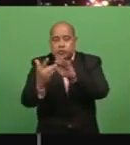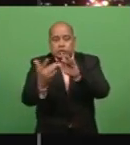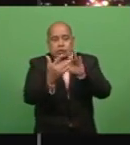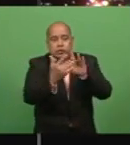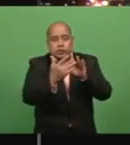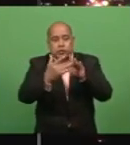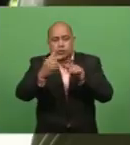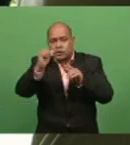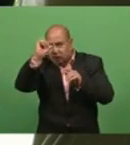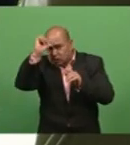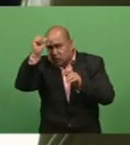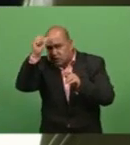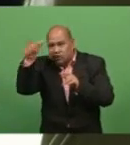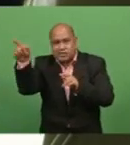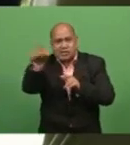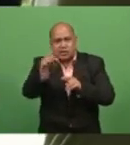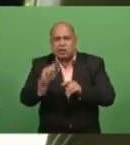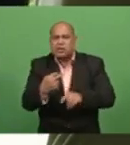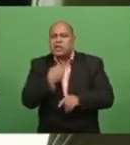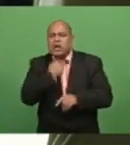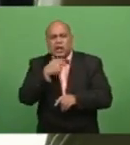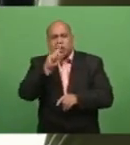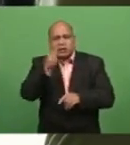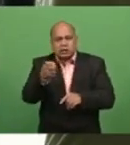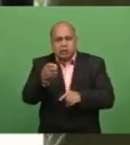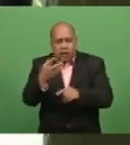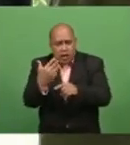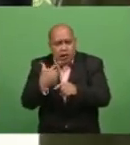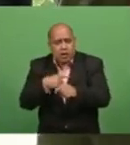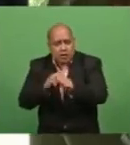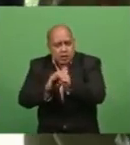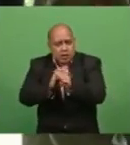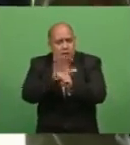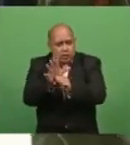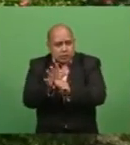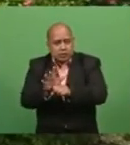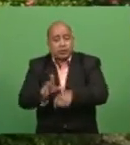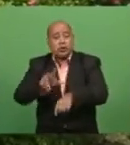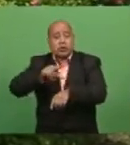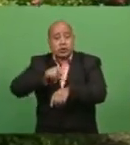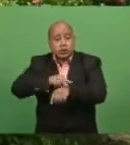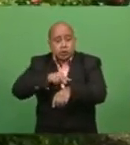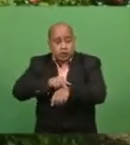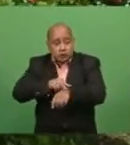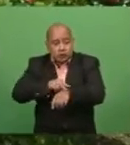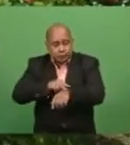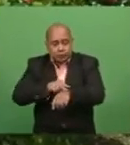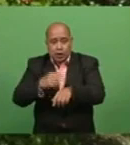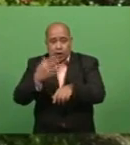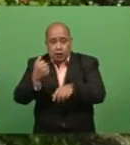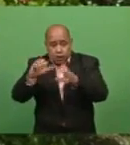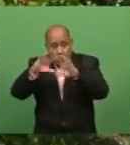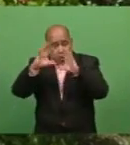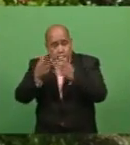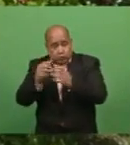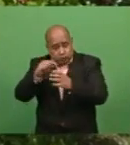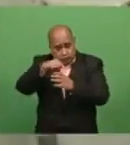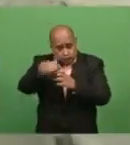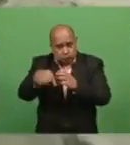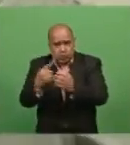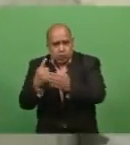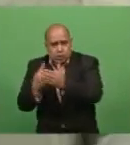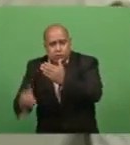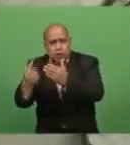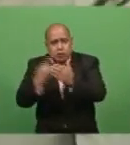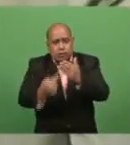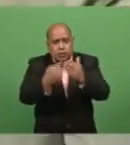COVID-19. Health Minister Dr. Ifiremi Wangai-Nambete says given the global climate in relation to the coronavirus, Fiji's